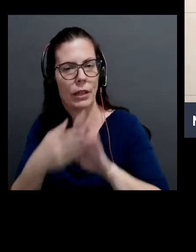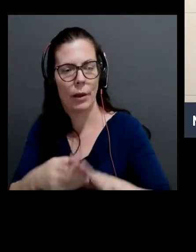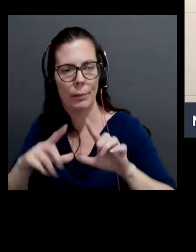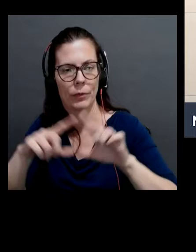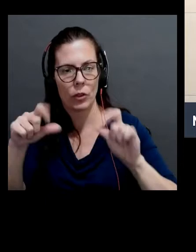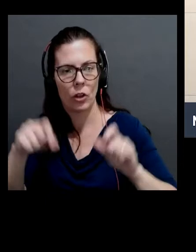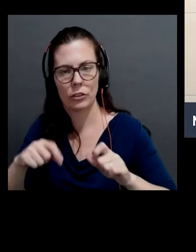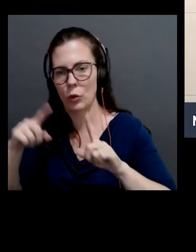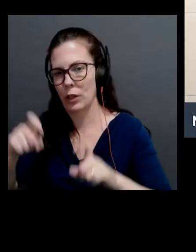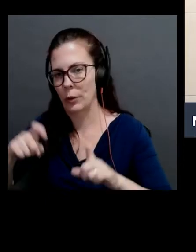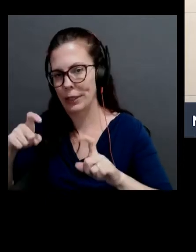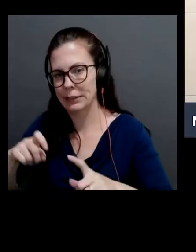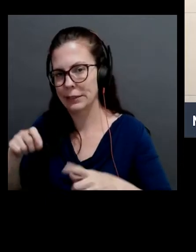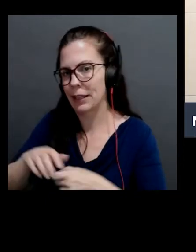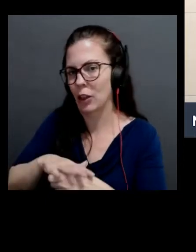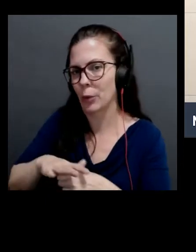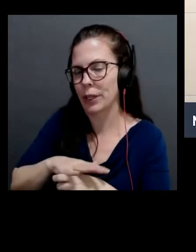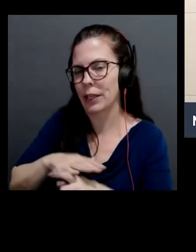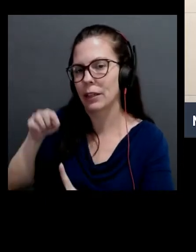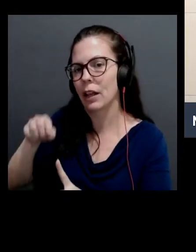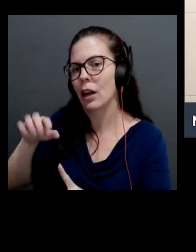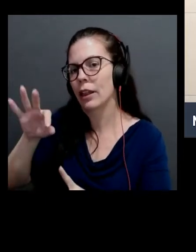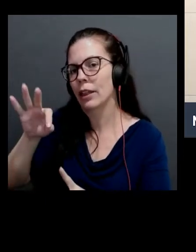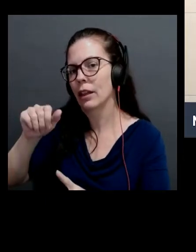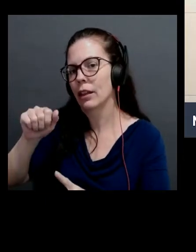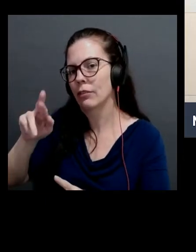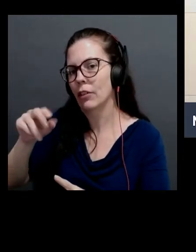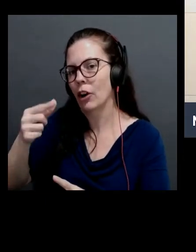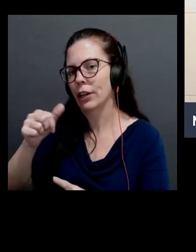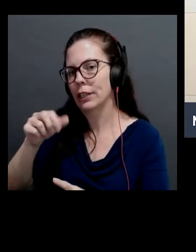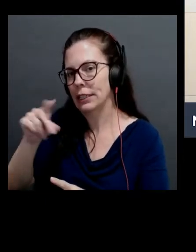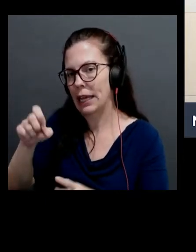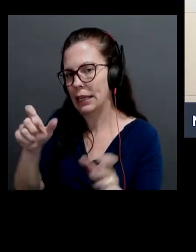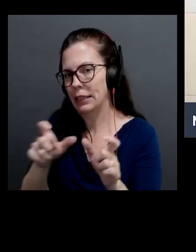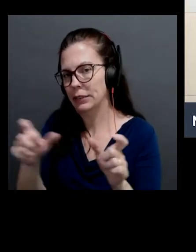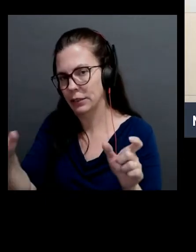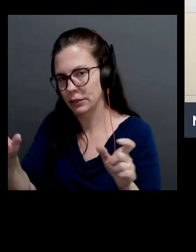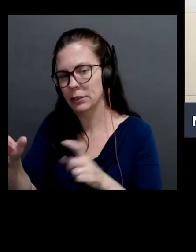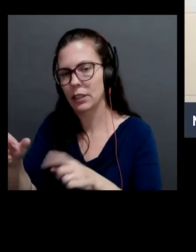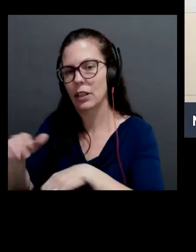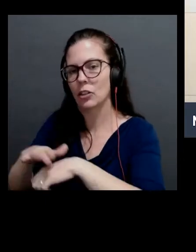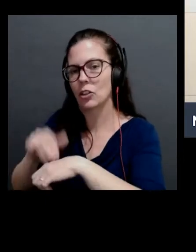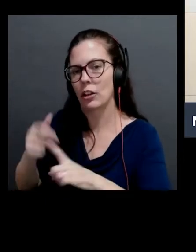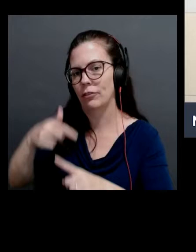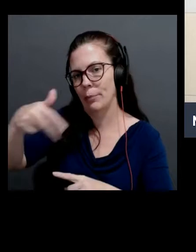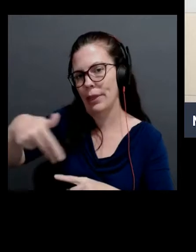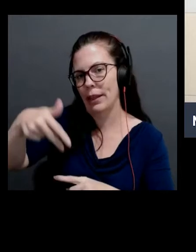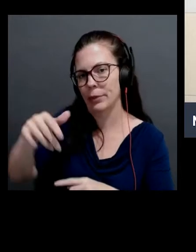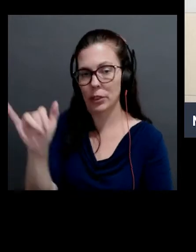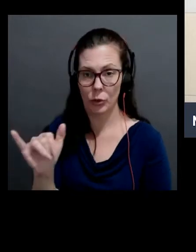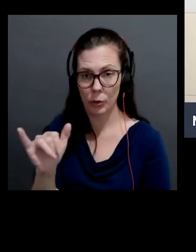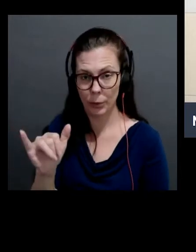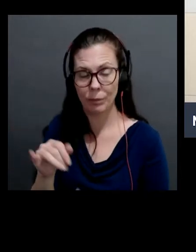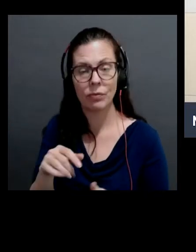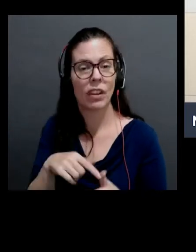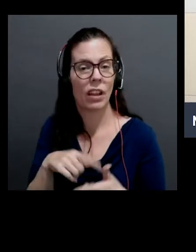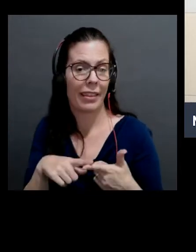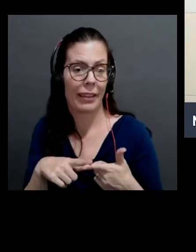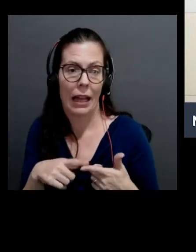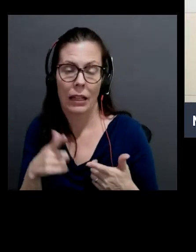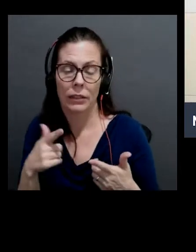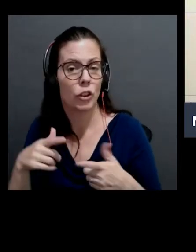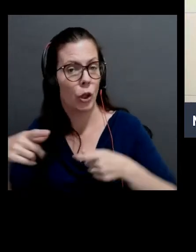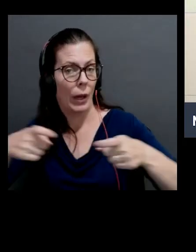of located on our Fargate instance, and it gets called from our Lambdas as well. And then, to handle all